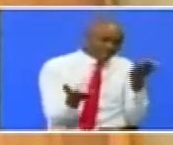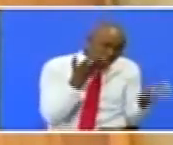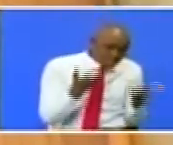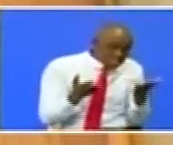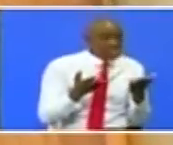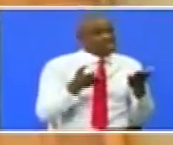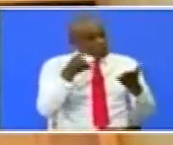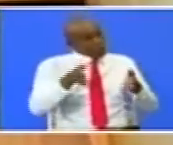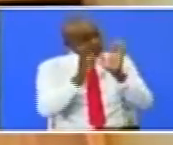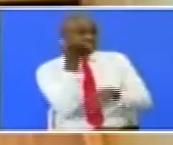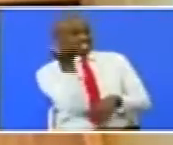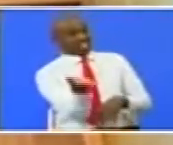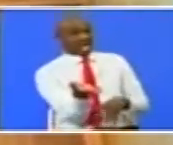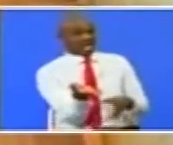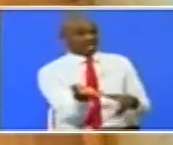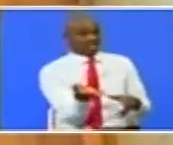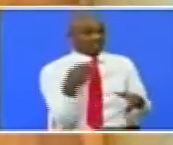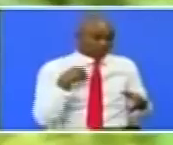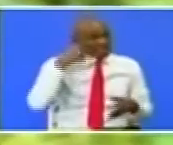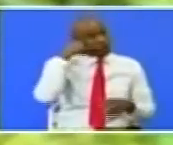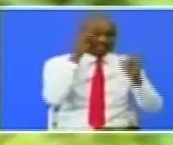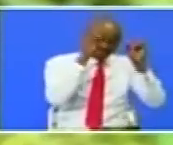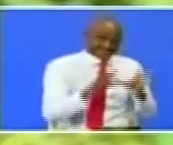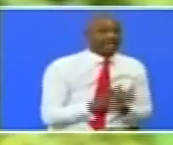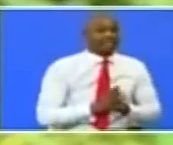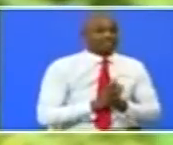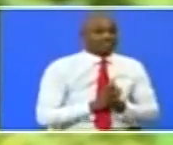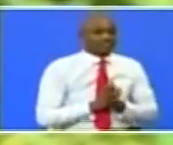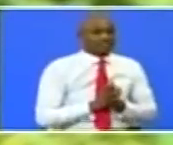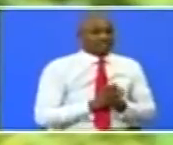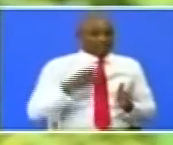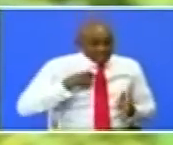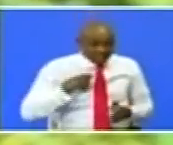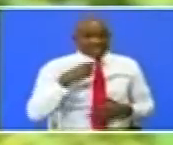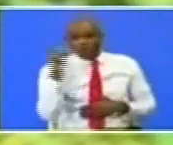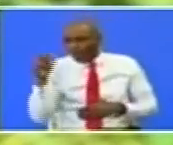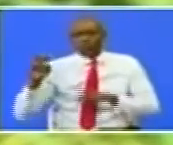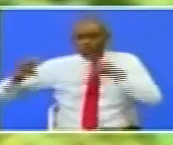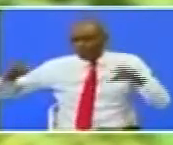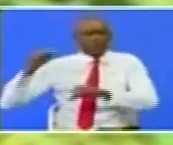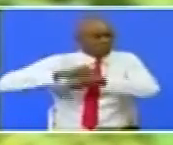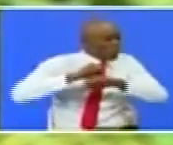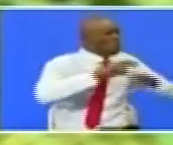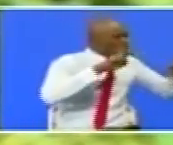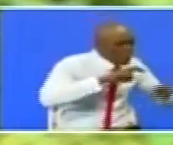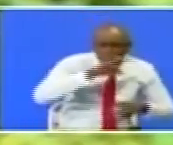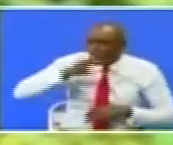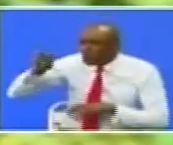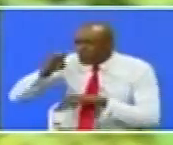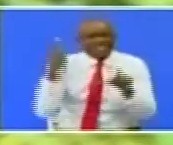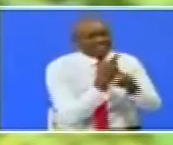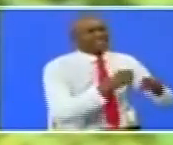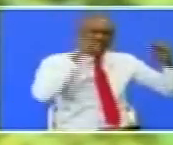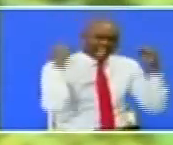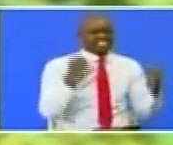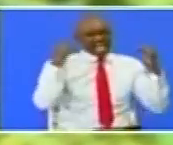there's an opening after all. And so I just told the teacher, you know, I have gone around, I've looked for a similar school, I just